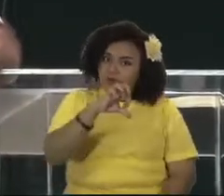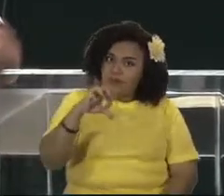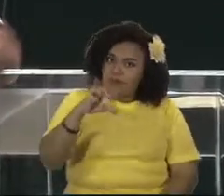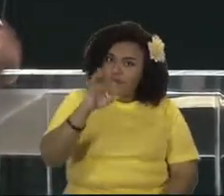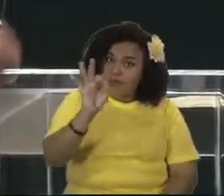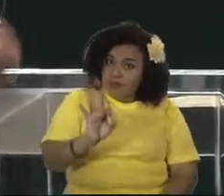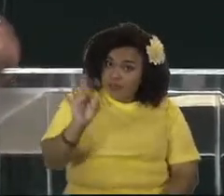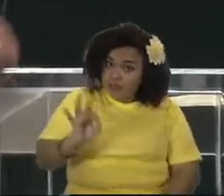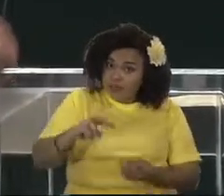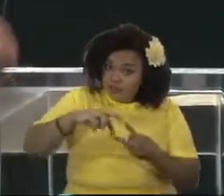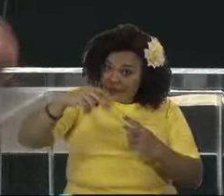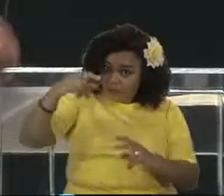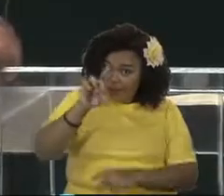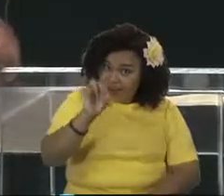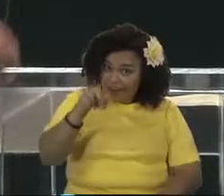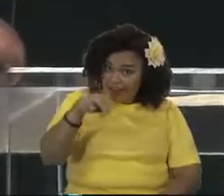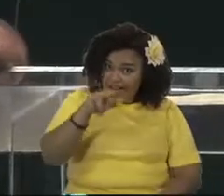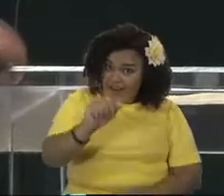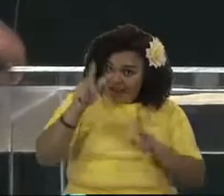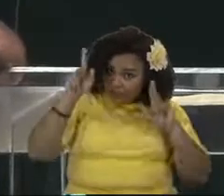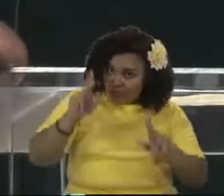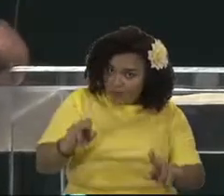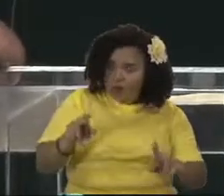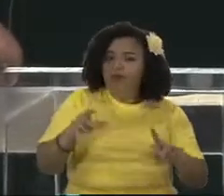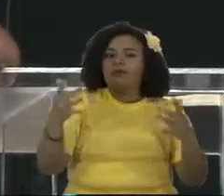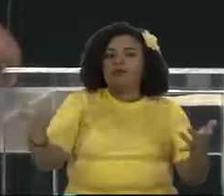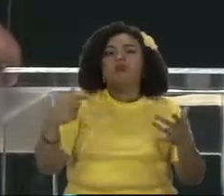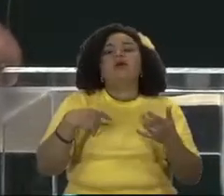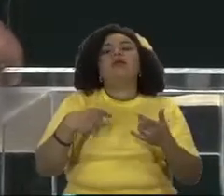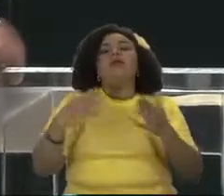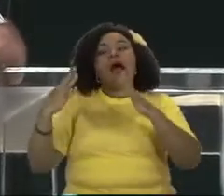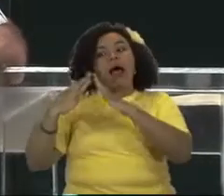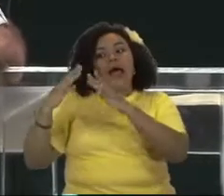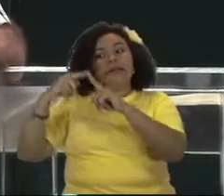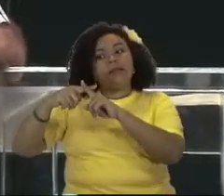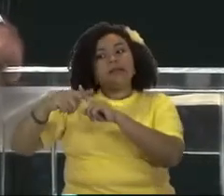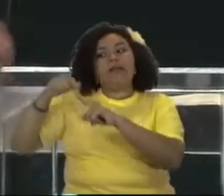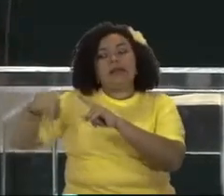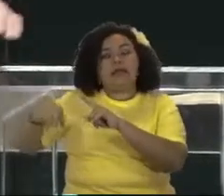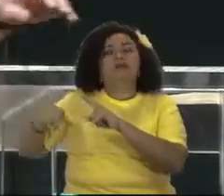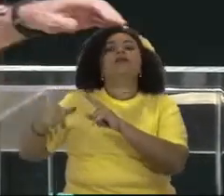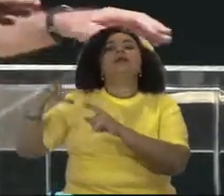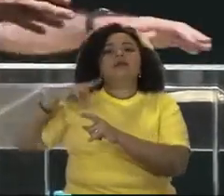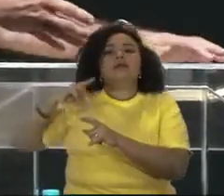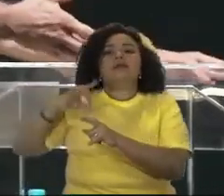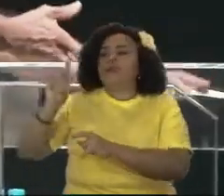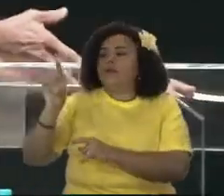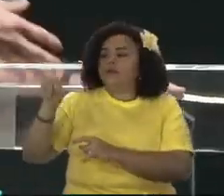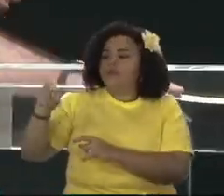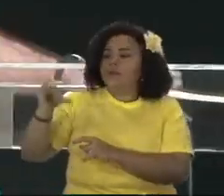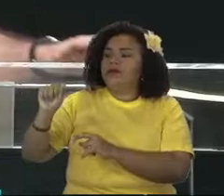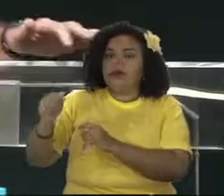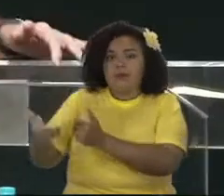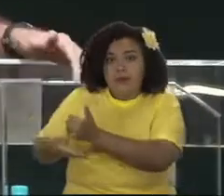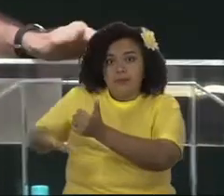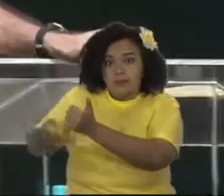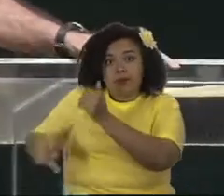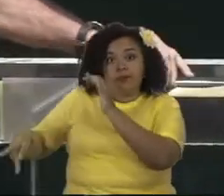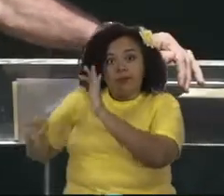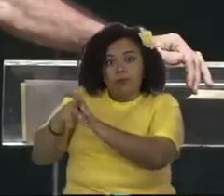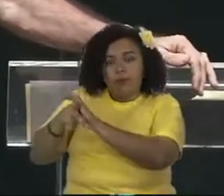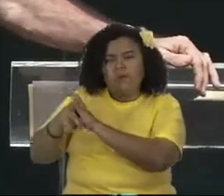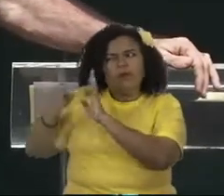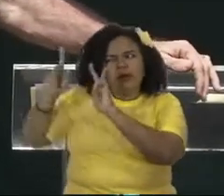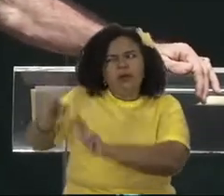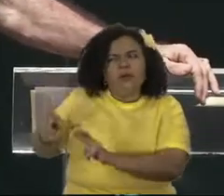in 99%, so the church in 99% of the church, they share the DNA, which